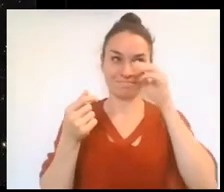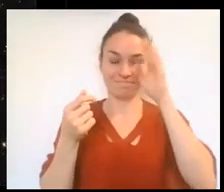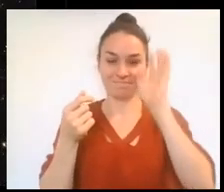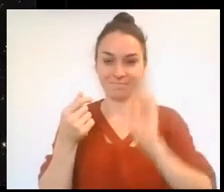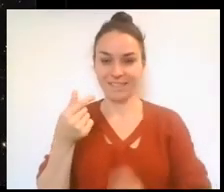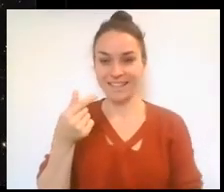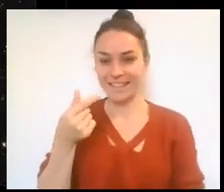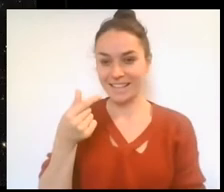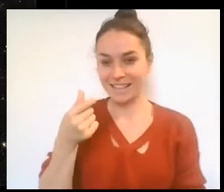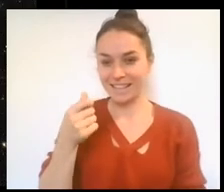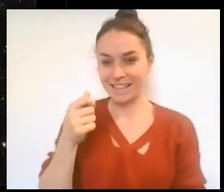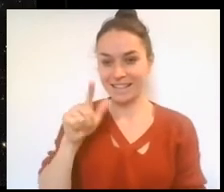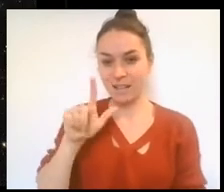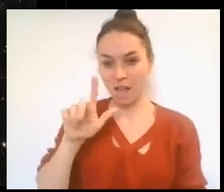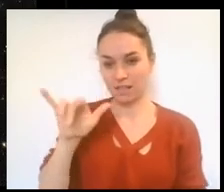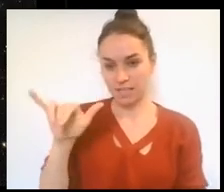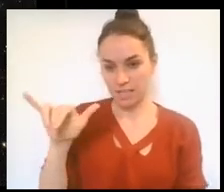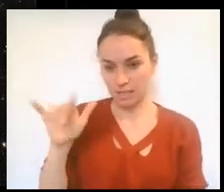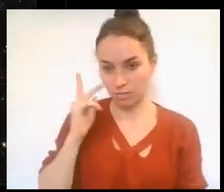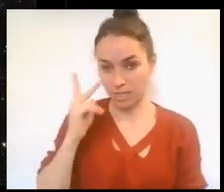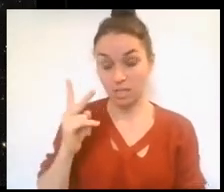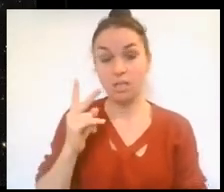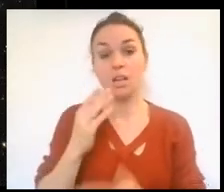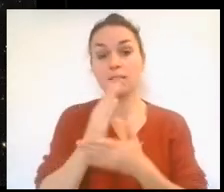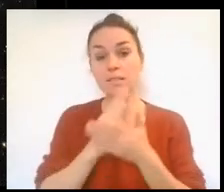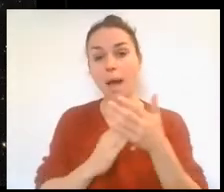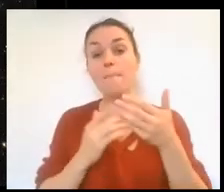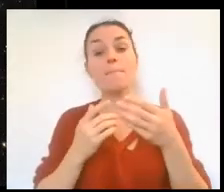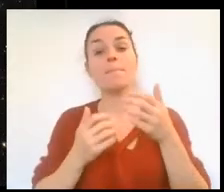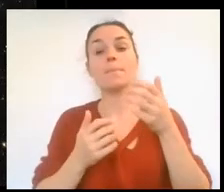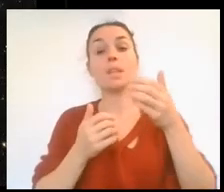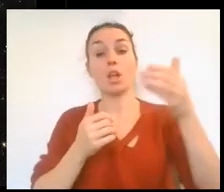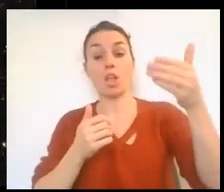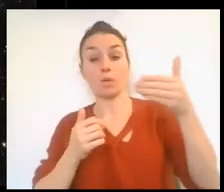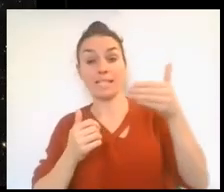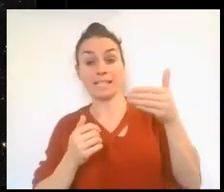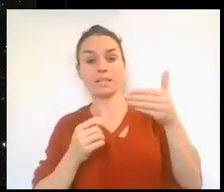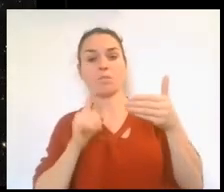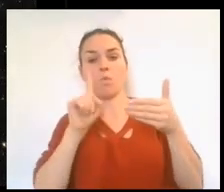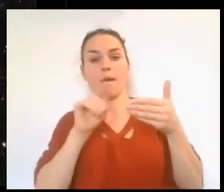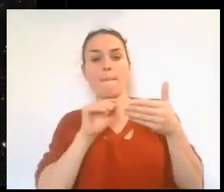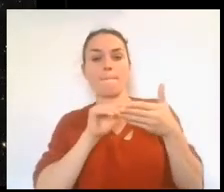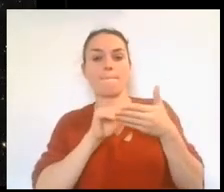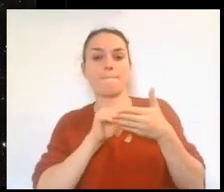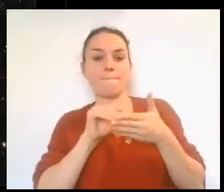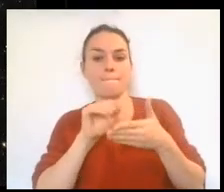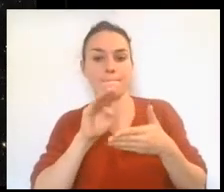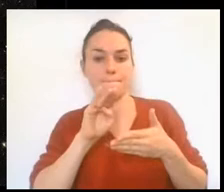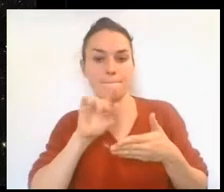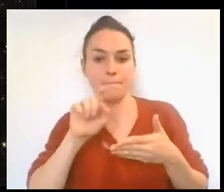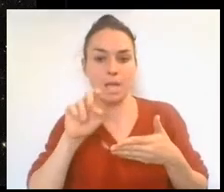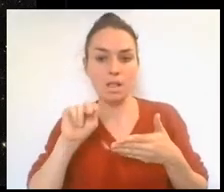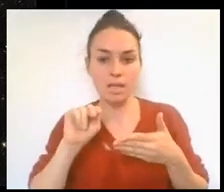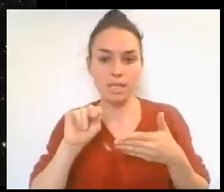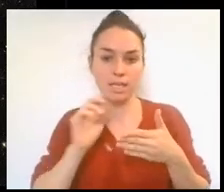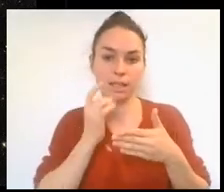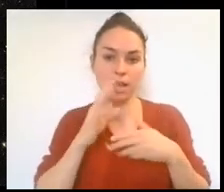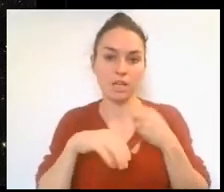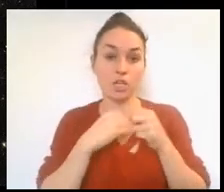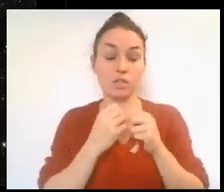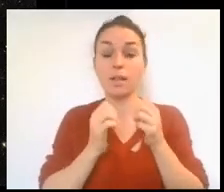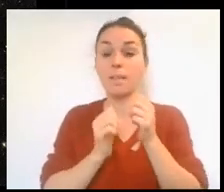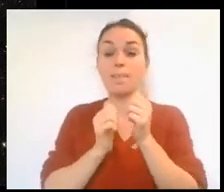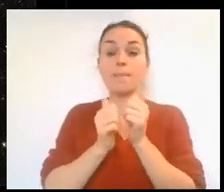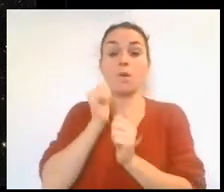light years. The most distant, it turns out, at 12 billion light years. The fact is,